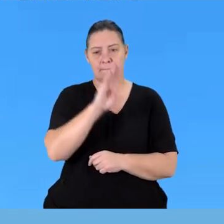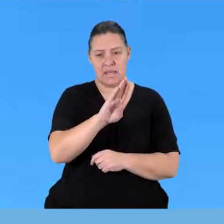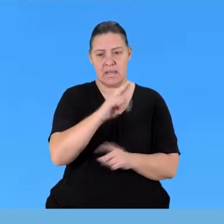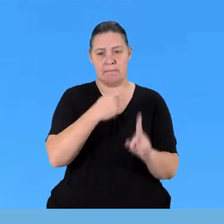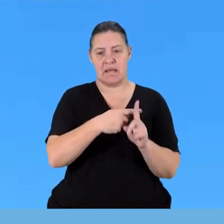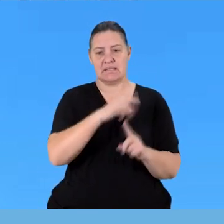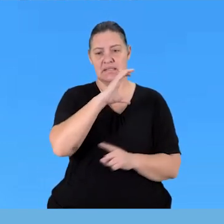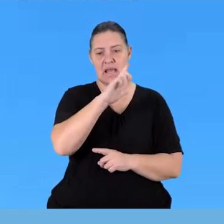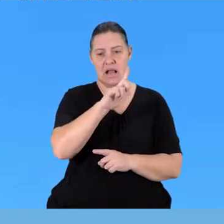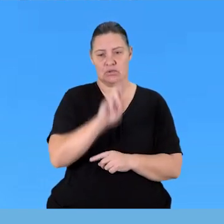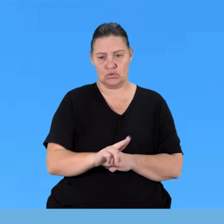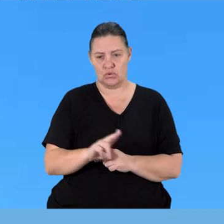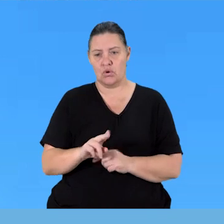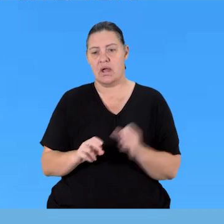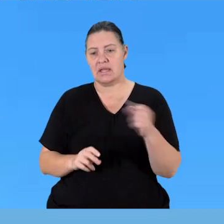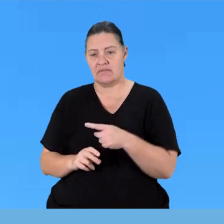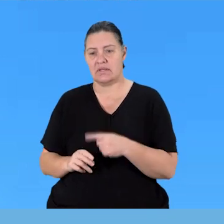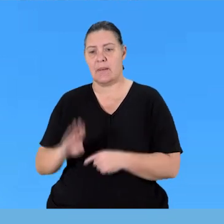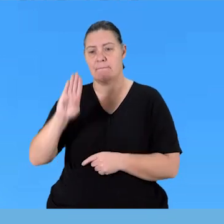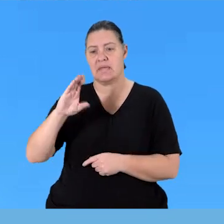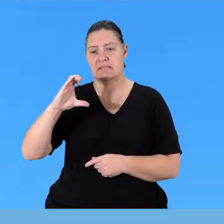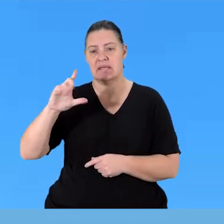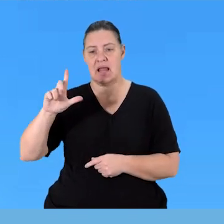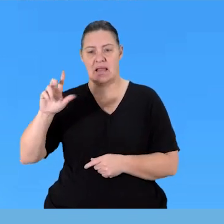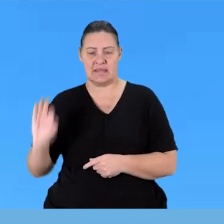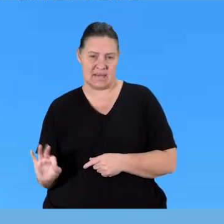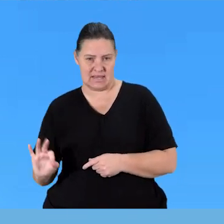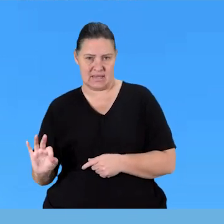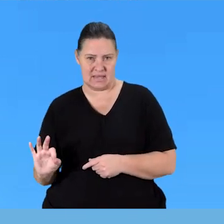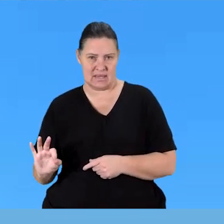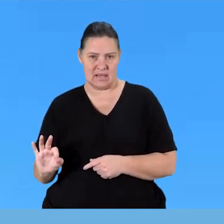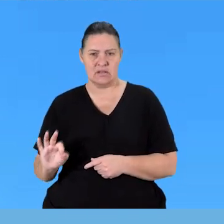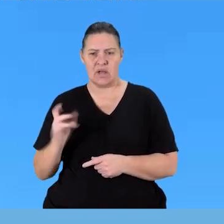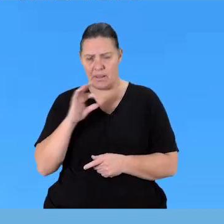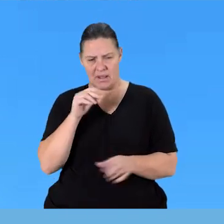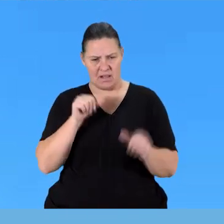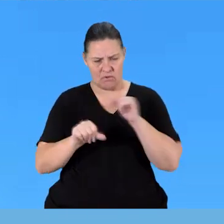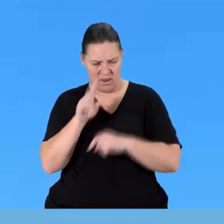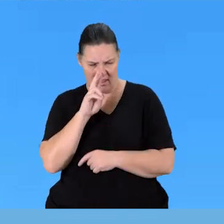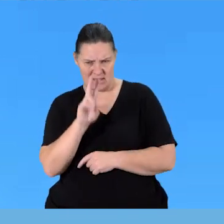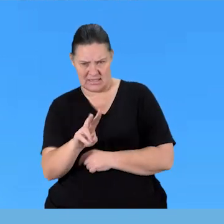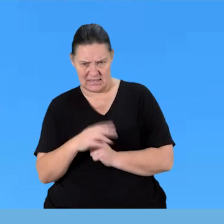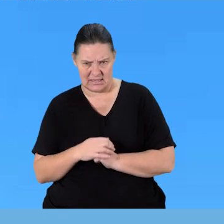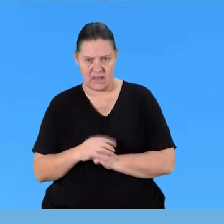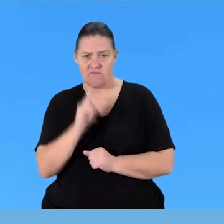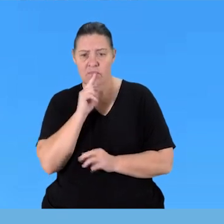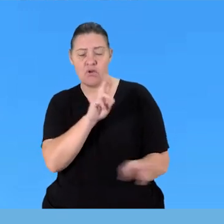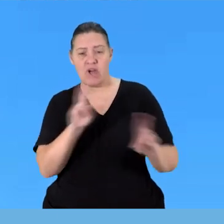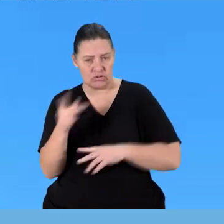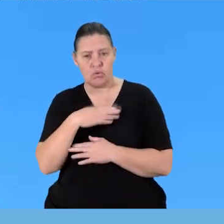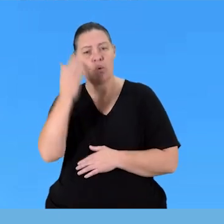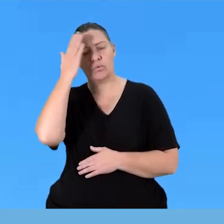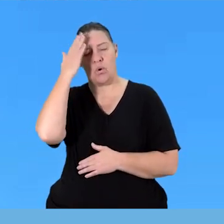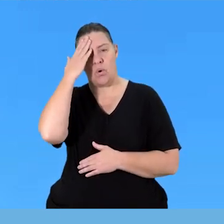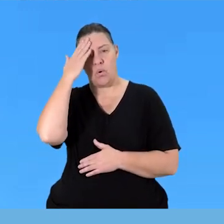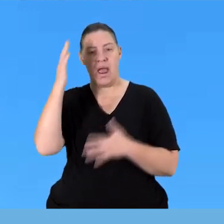Cl2 reacting to form BCl3. Give the chemical formula of the product. So from this particular reaction, we know, or